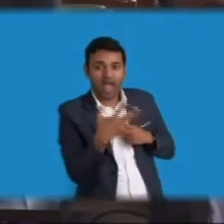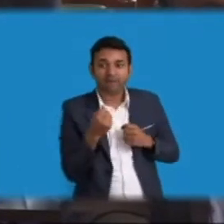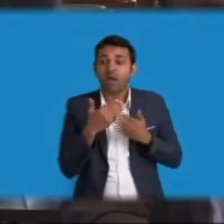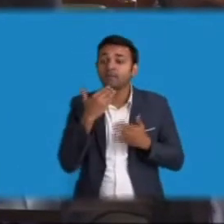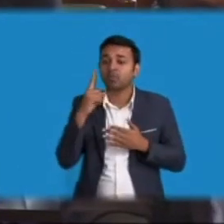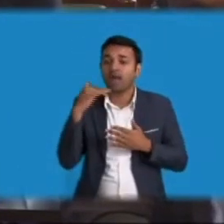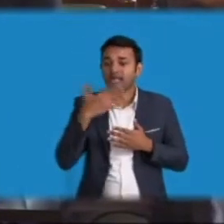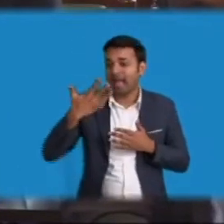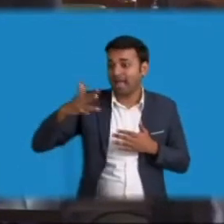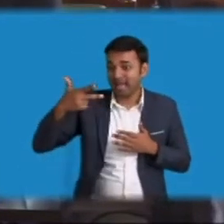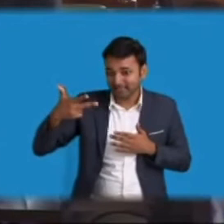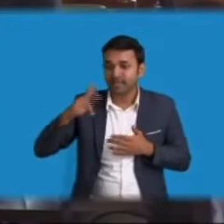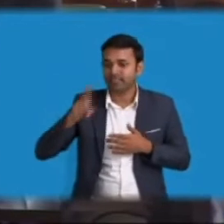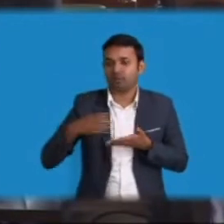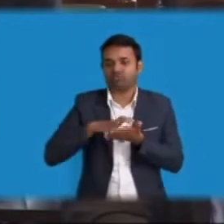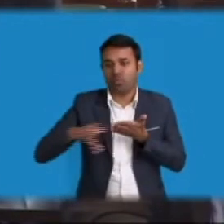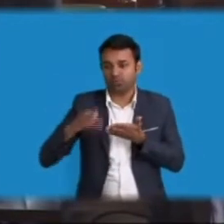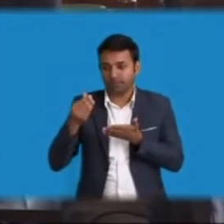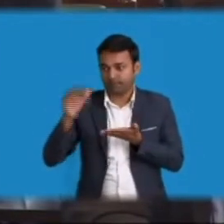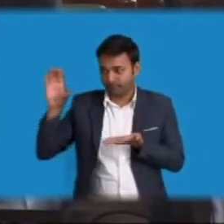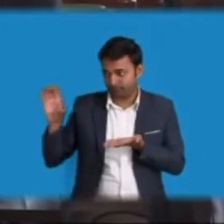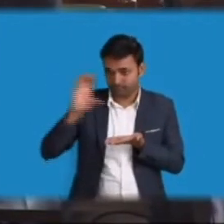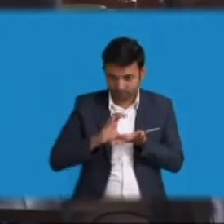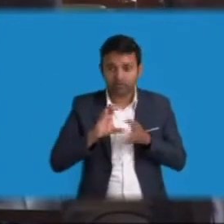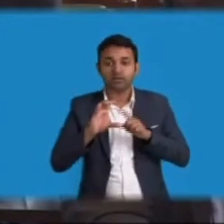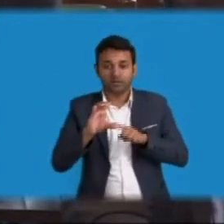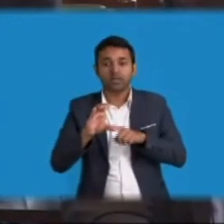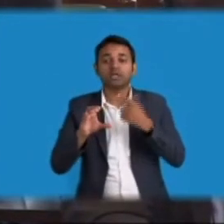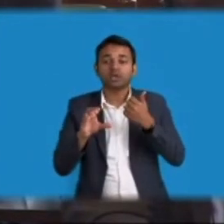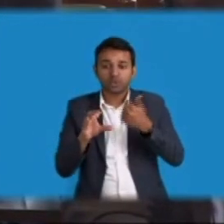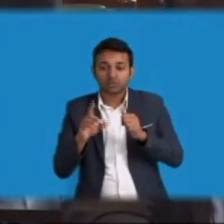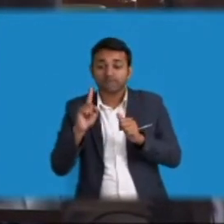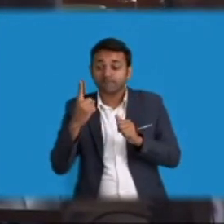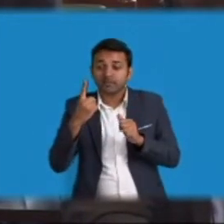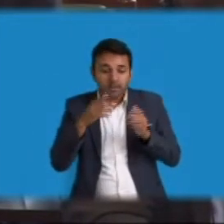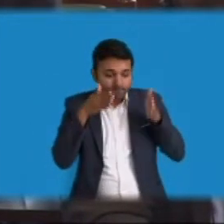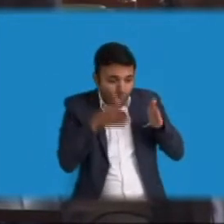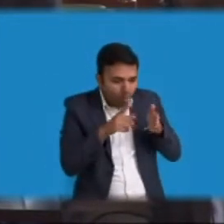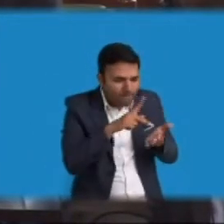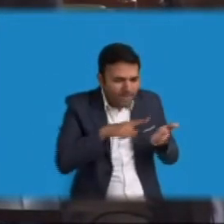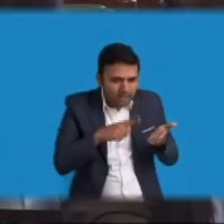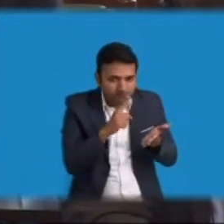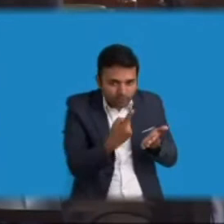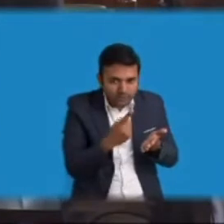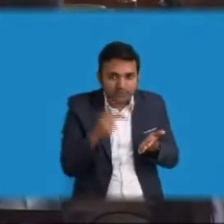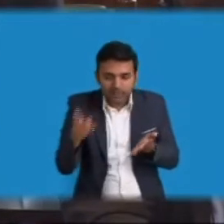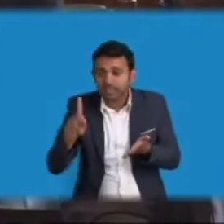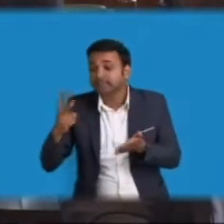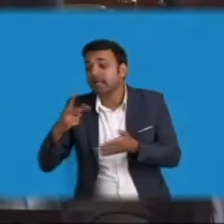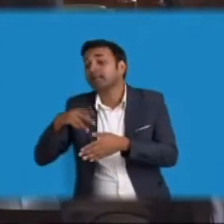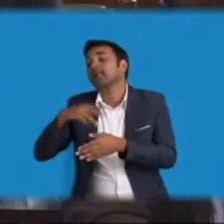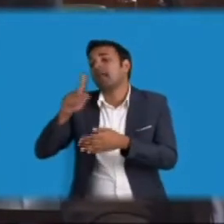is the first phase of the project and a second phase scheduled in the next fiscal year, where it will